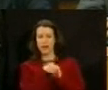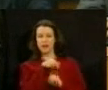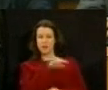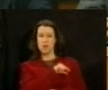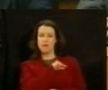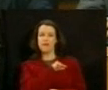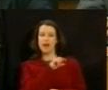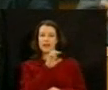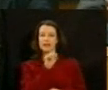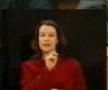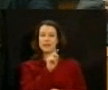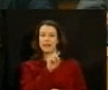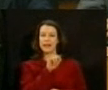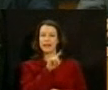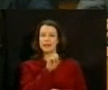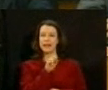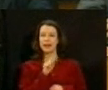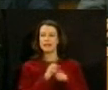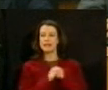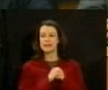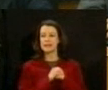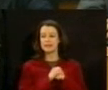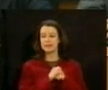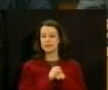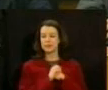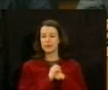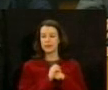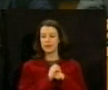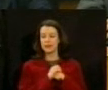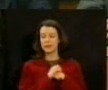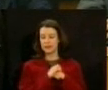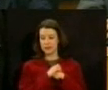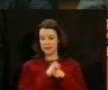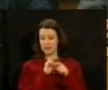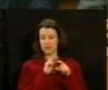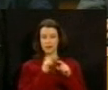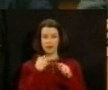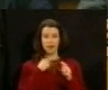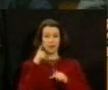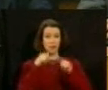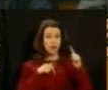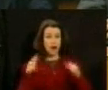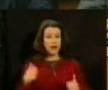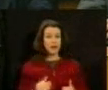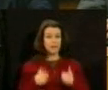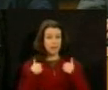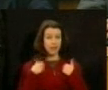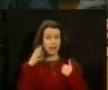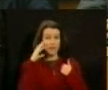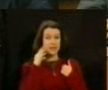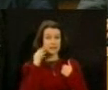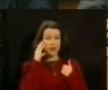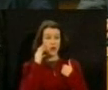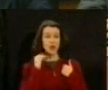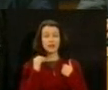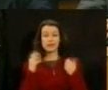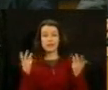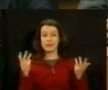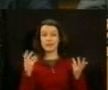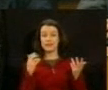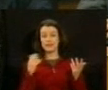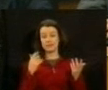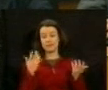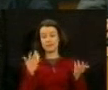and breadth of the steer, but the variety of life experiences sort of put us up here.